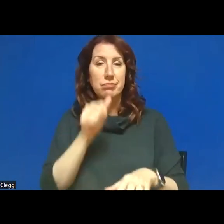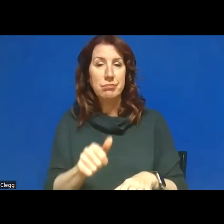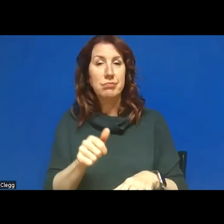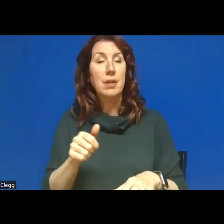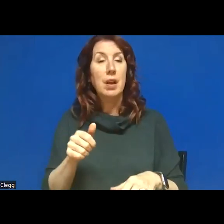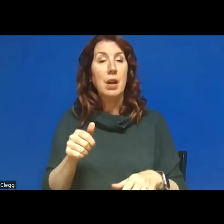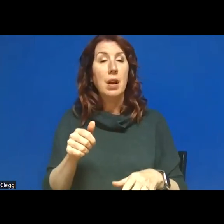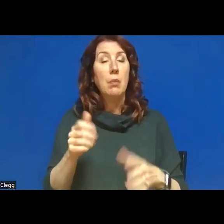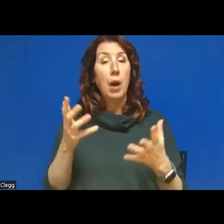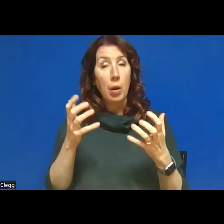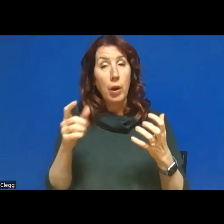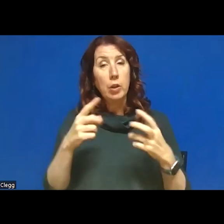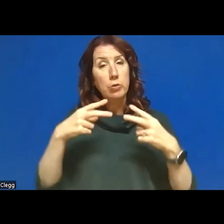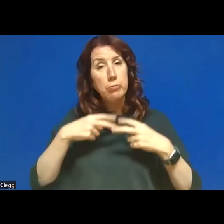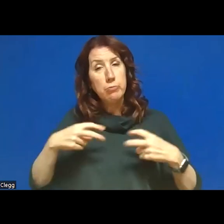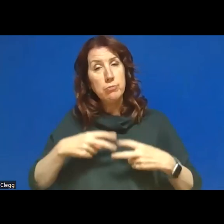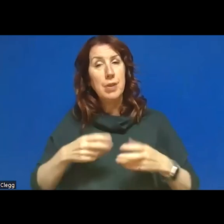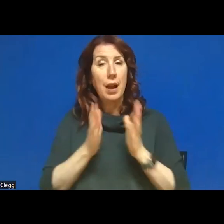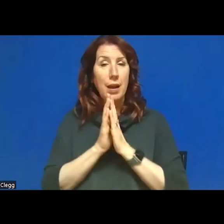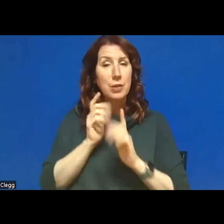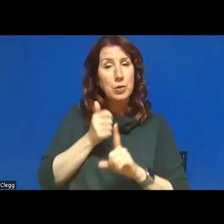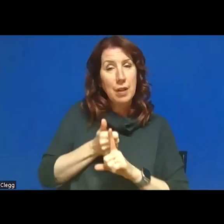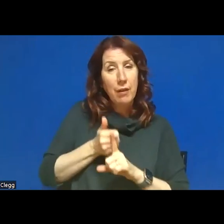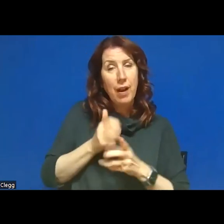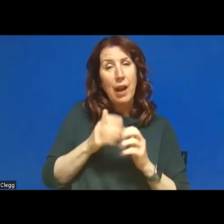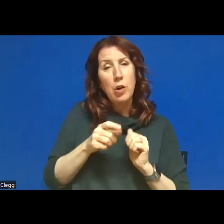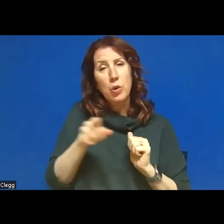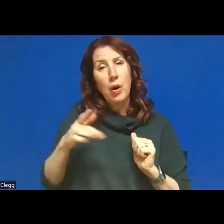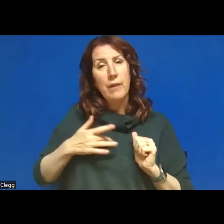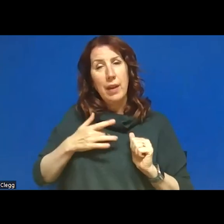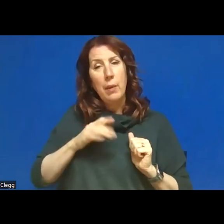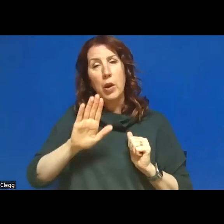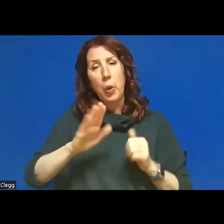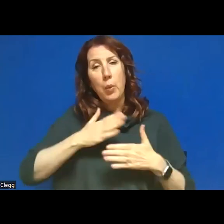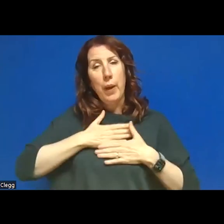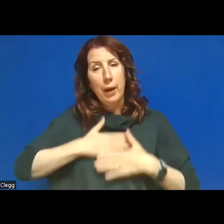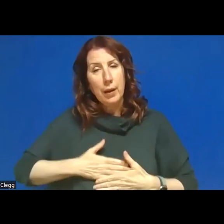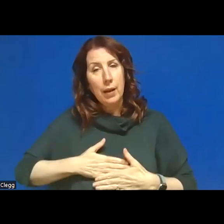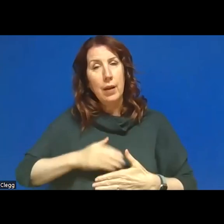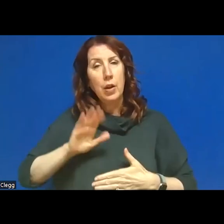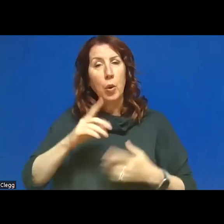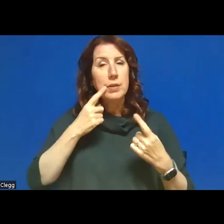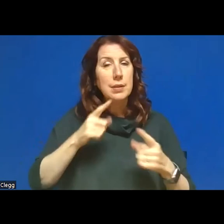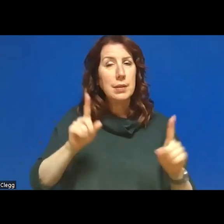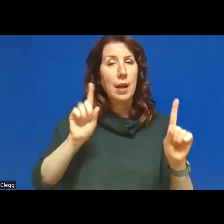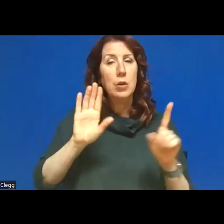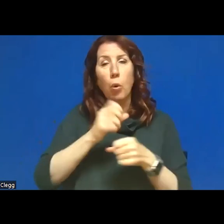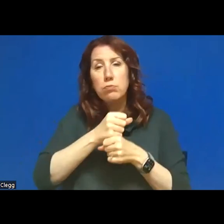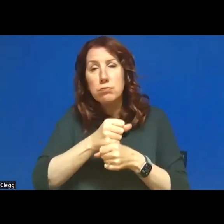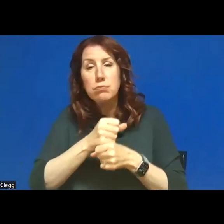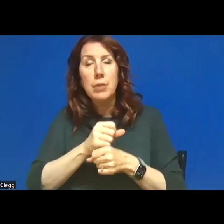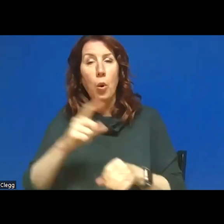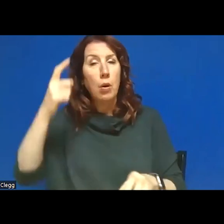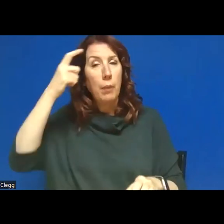feel about who I am and my own body and my own productivity and my own mind? How do I feel about